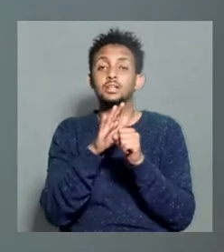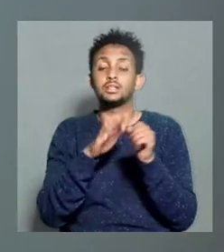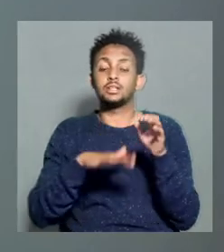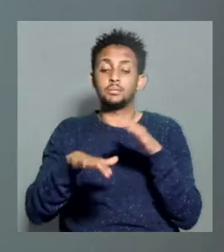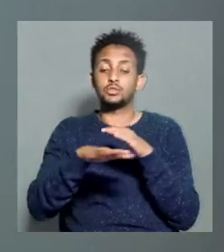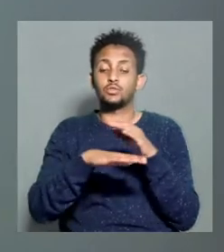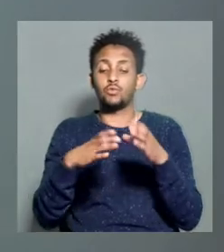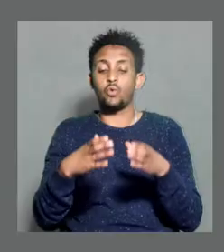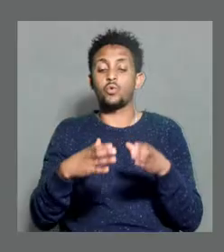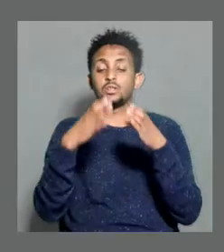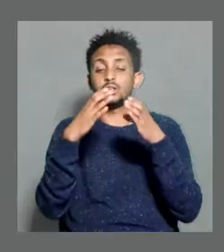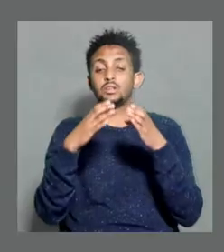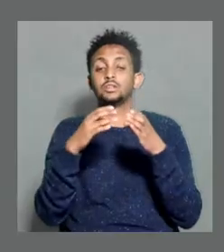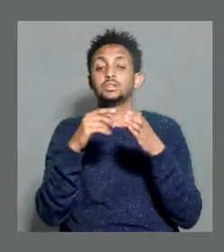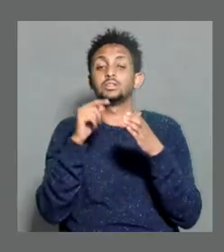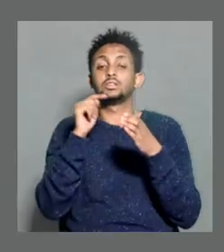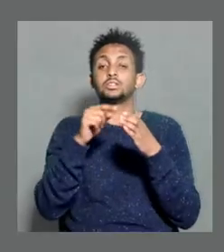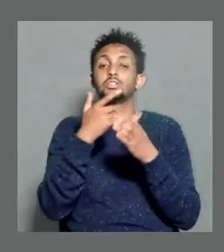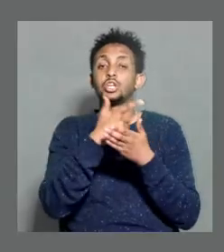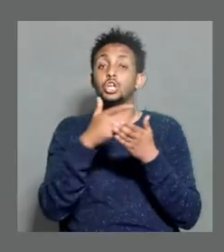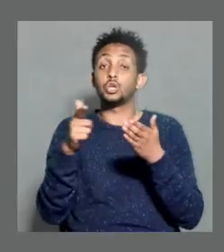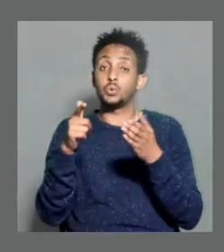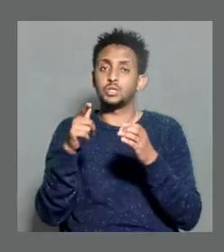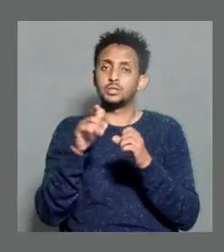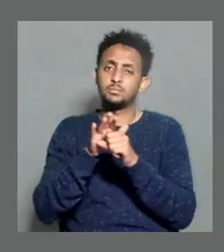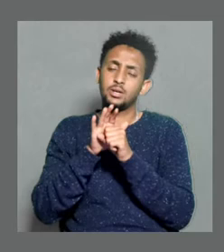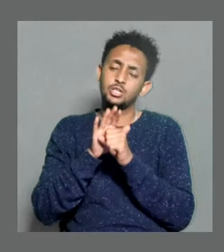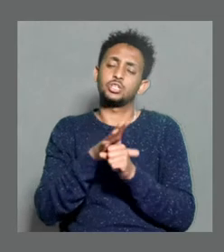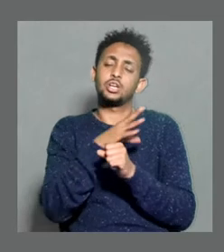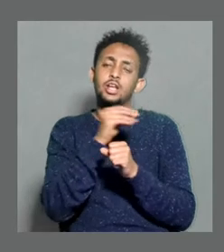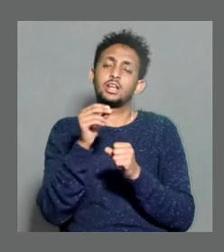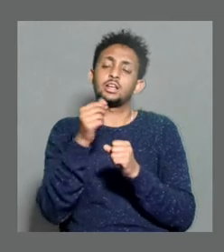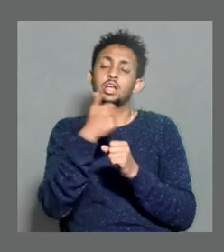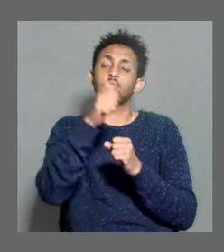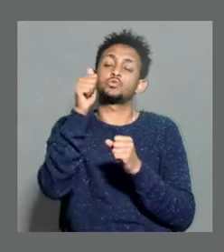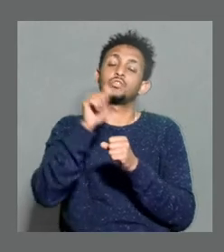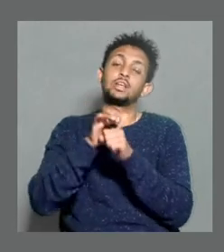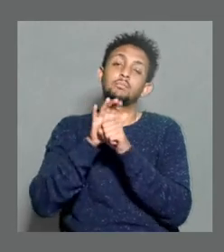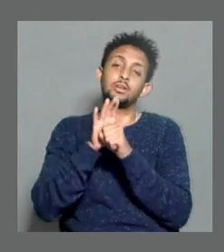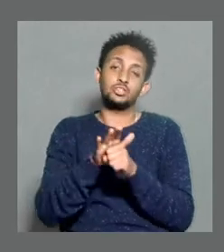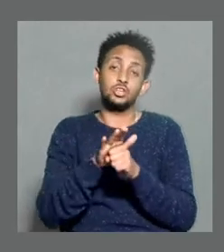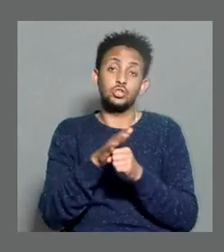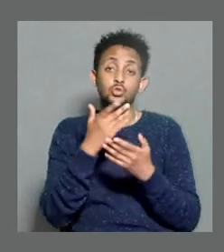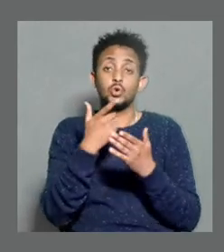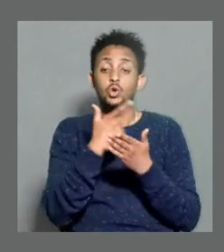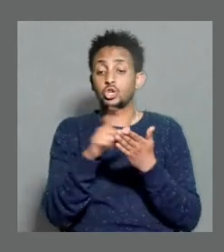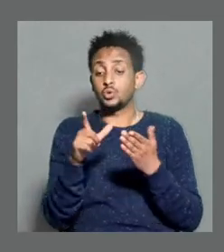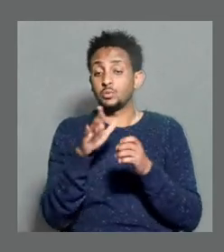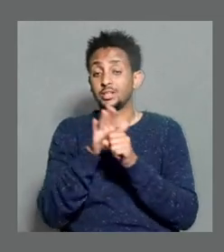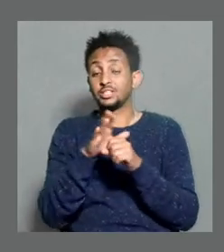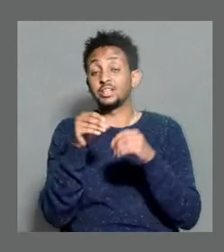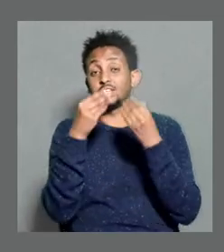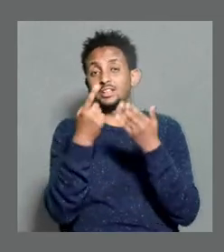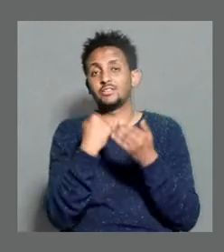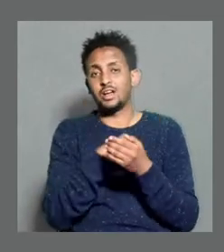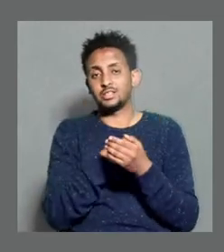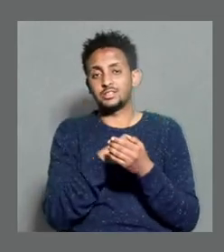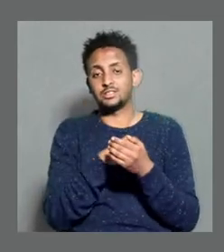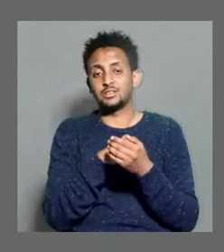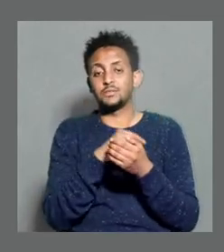base of the container due to the liquid pressure and the atmospheric pressure. So the liquid pressure can be given as